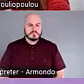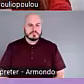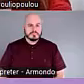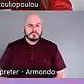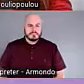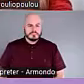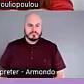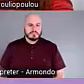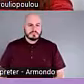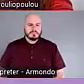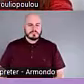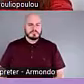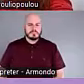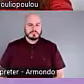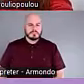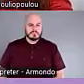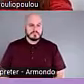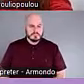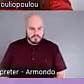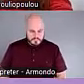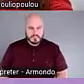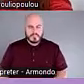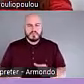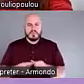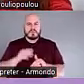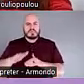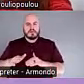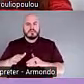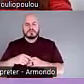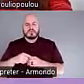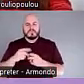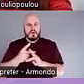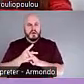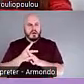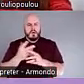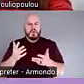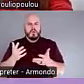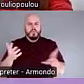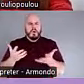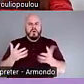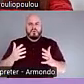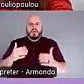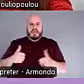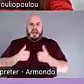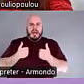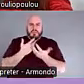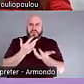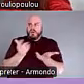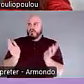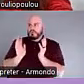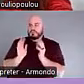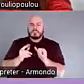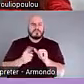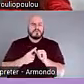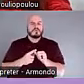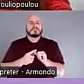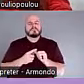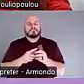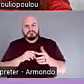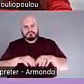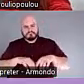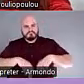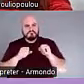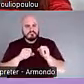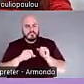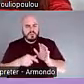So the first step was to map what already exists. So we conducted a scoping review of